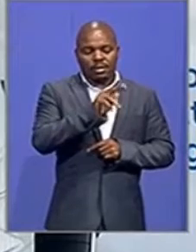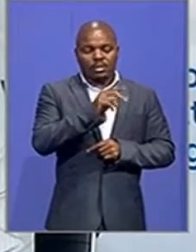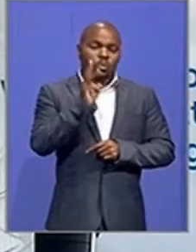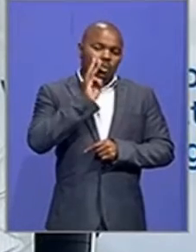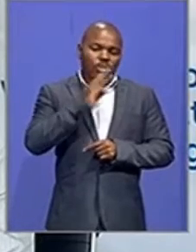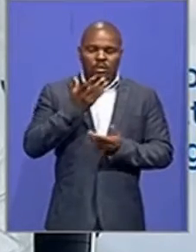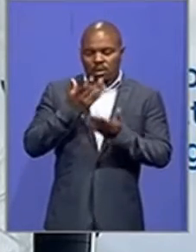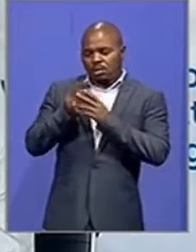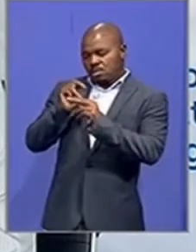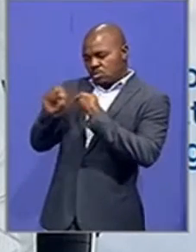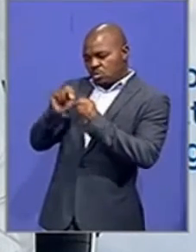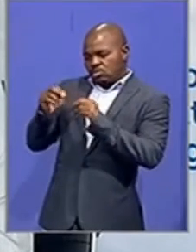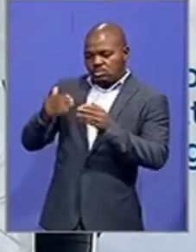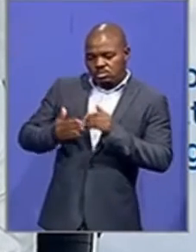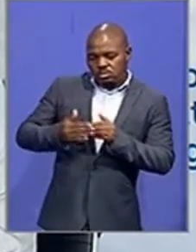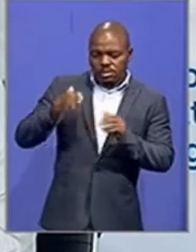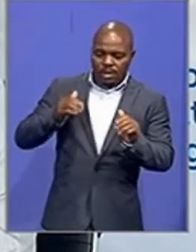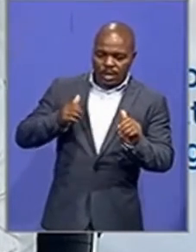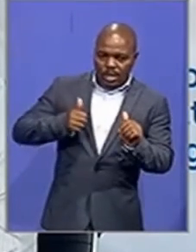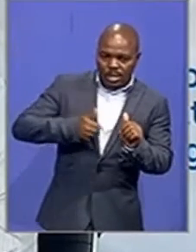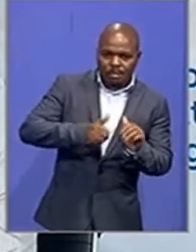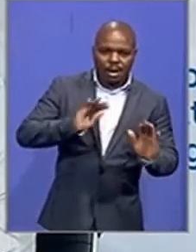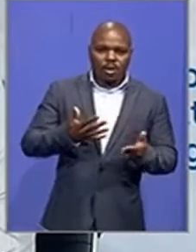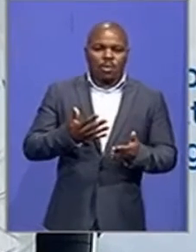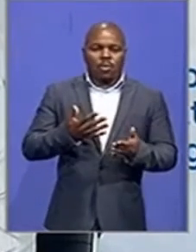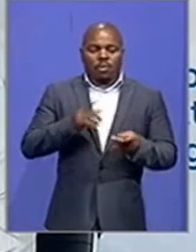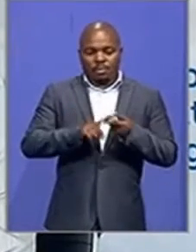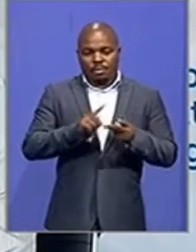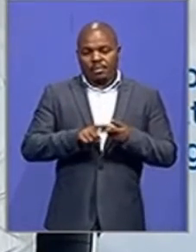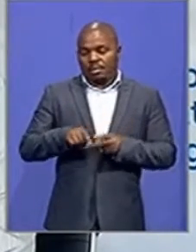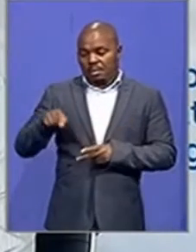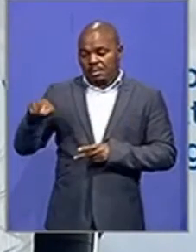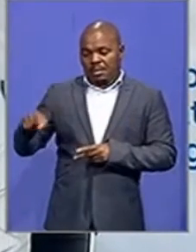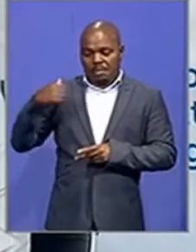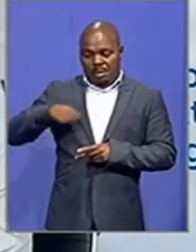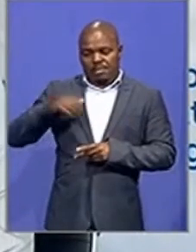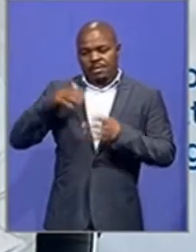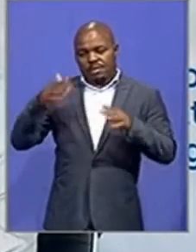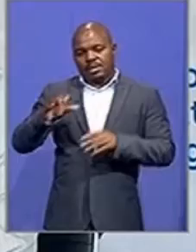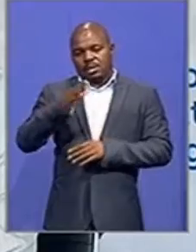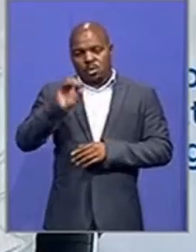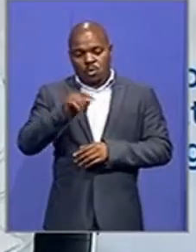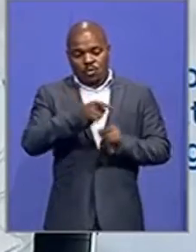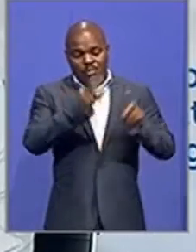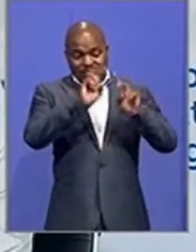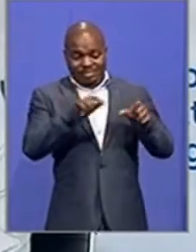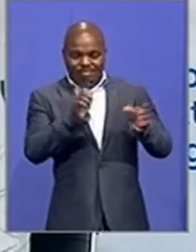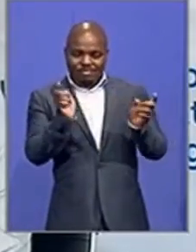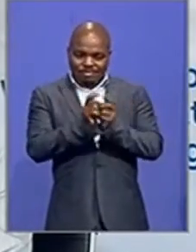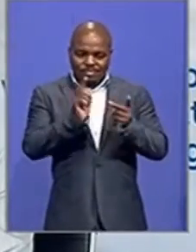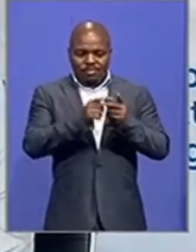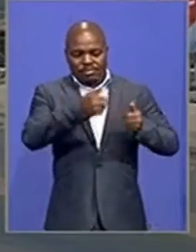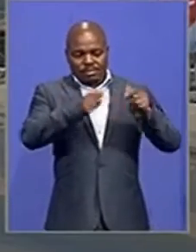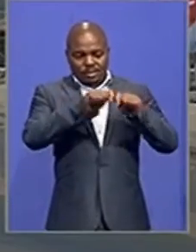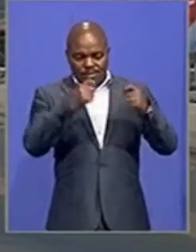on how to pay that off. The administrators also had a positive meeting with the CEO of Eskom and his senior management